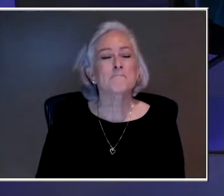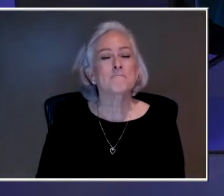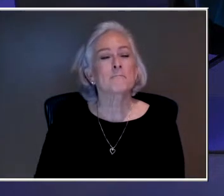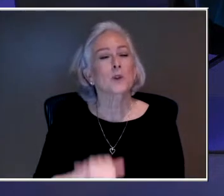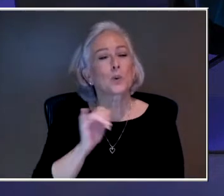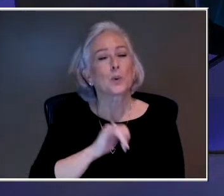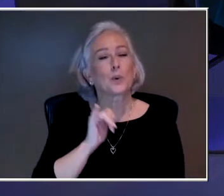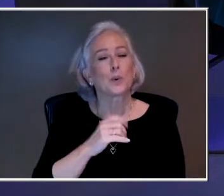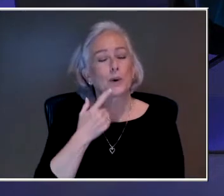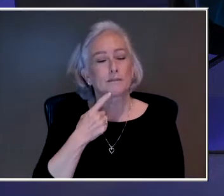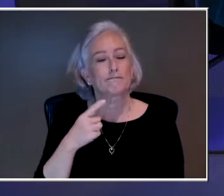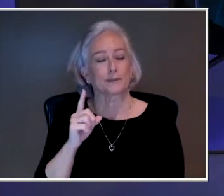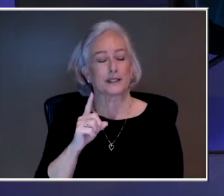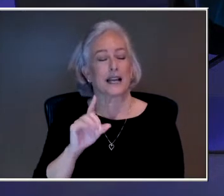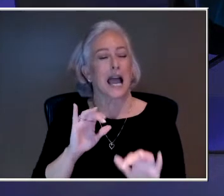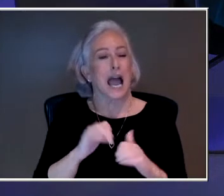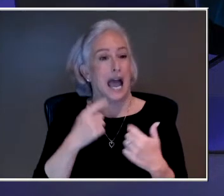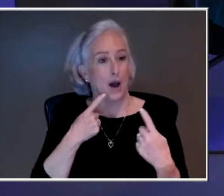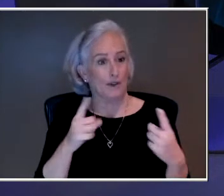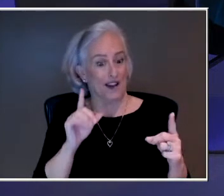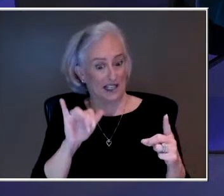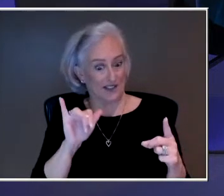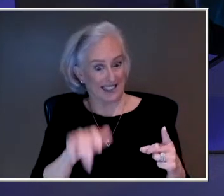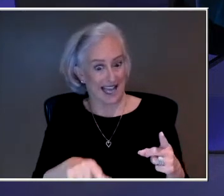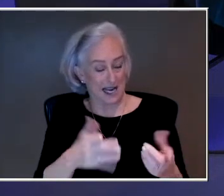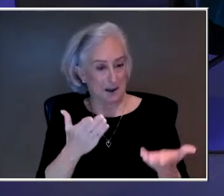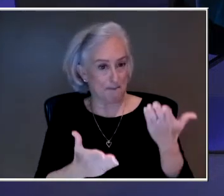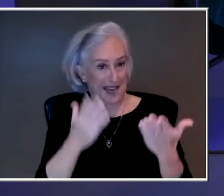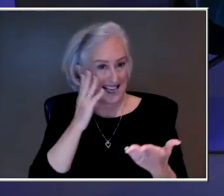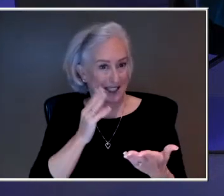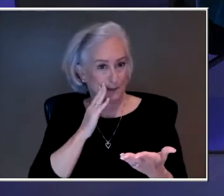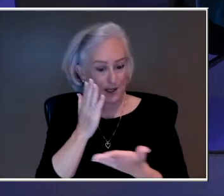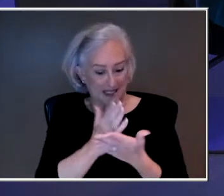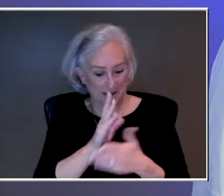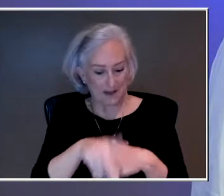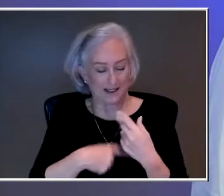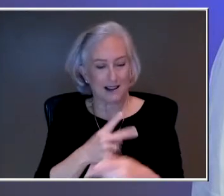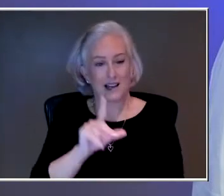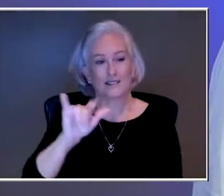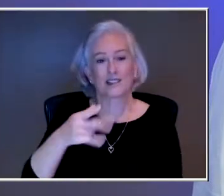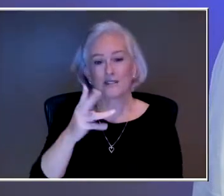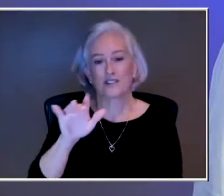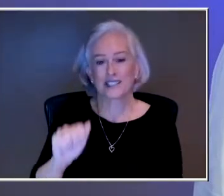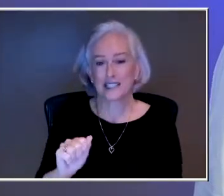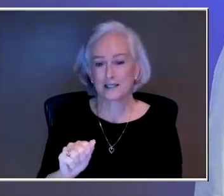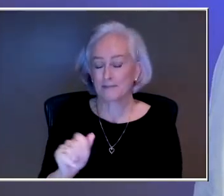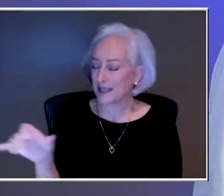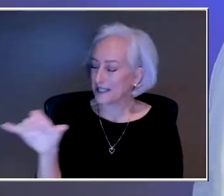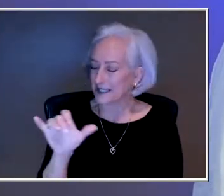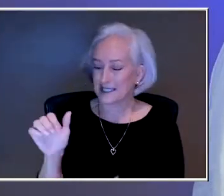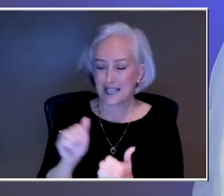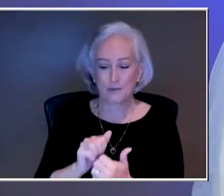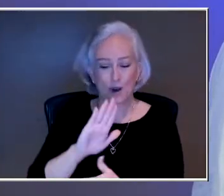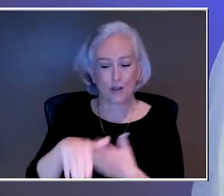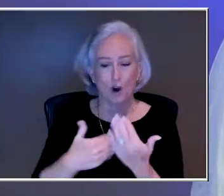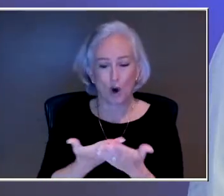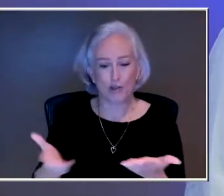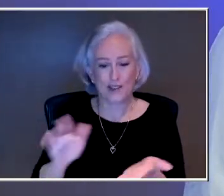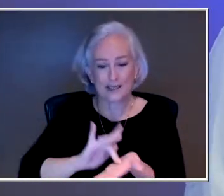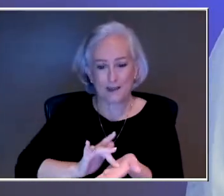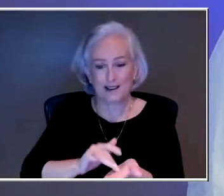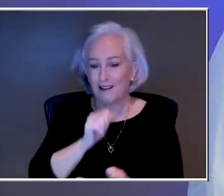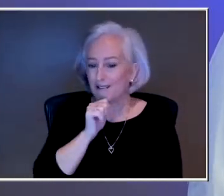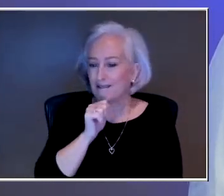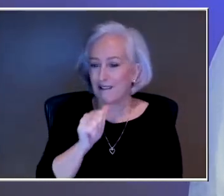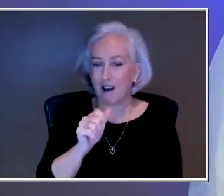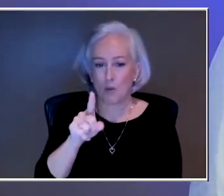it? Could Adrian end up dealing with some type of lymphedema down the road? So like with all things in medicine, nothing's 100%. But as Dr. Kilgore had mentioned,